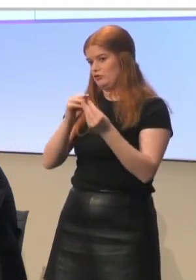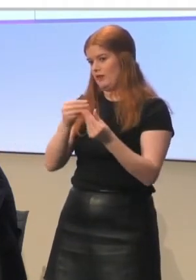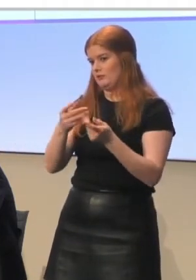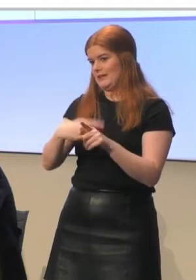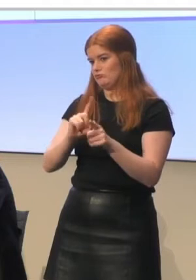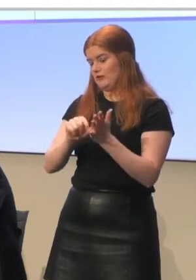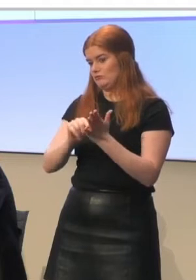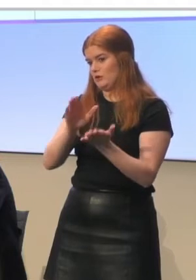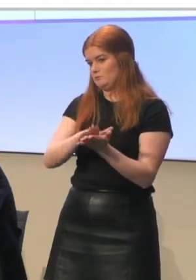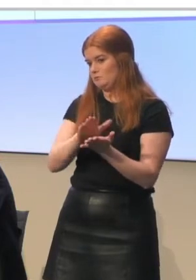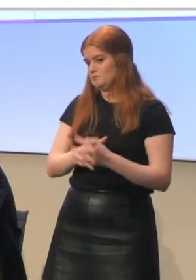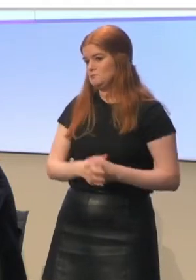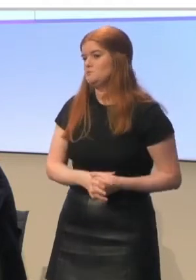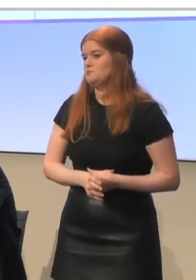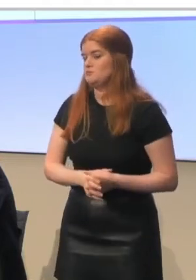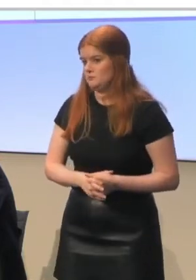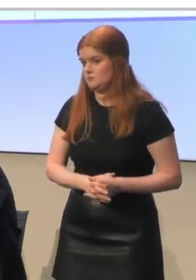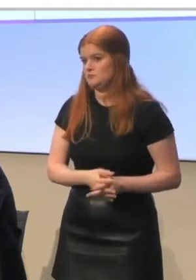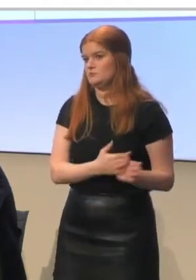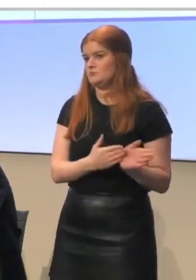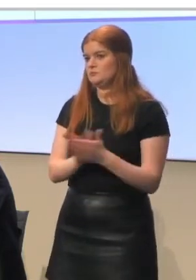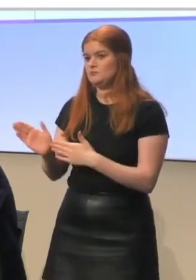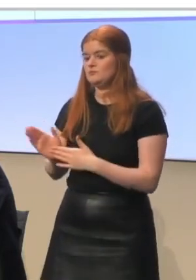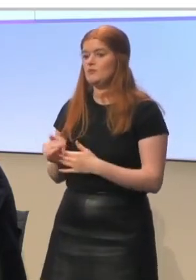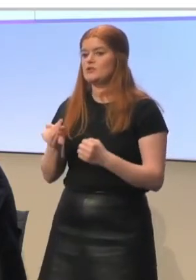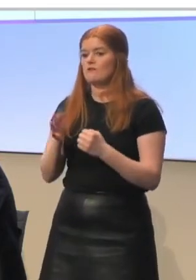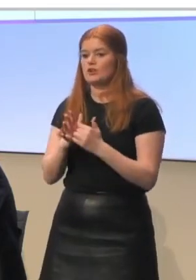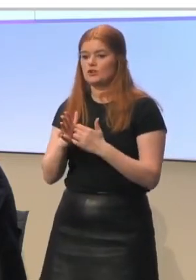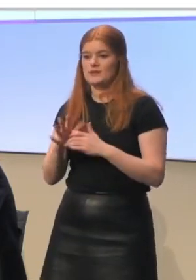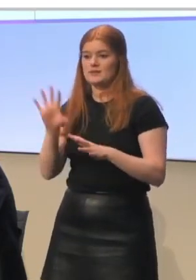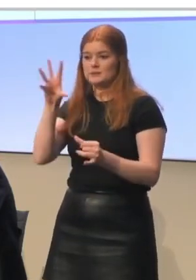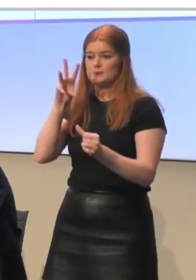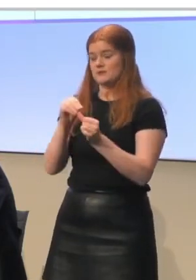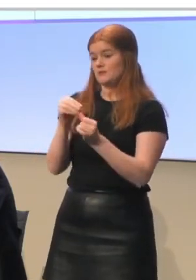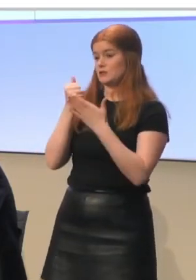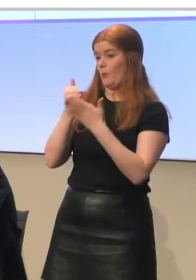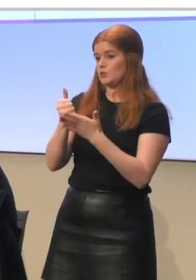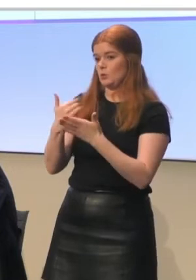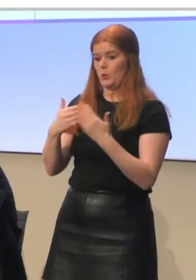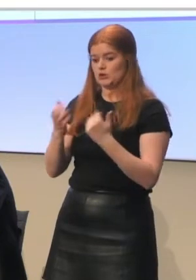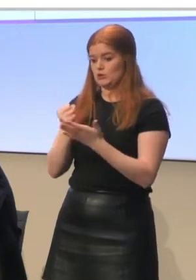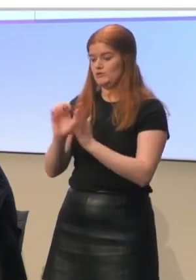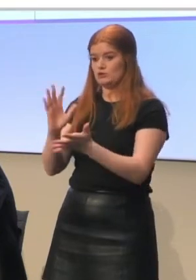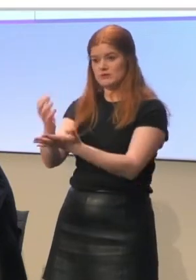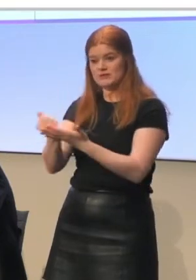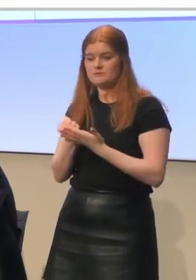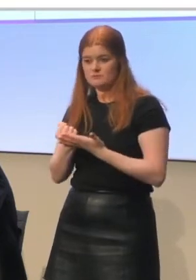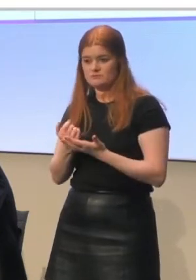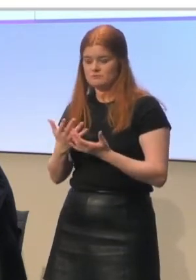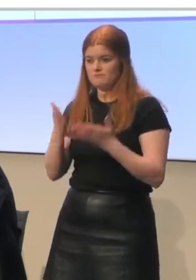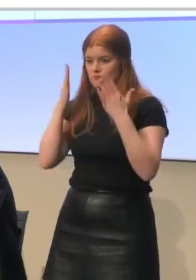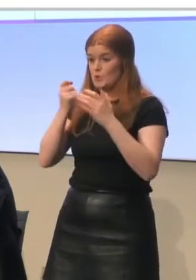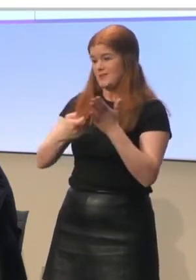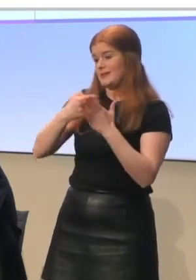later on. In terms of then the specific supports that students were receiving, focusing on the extra